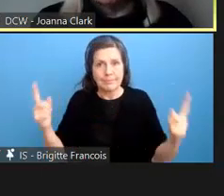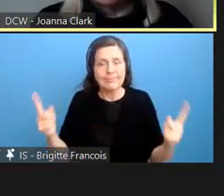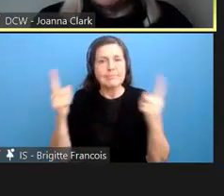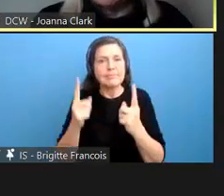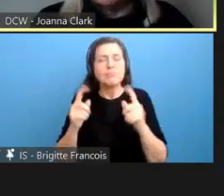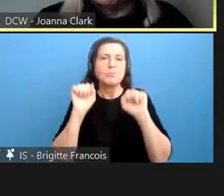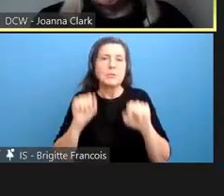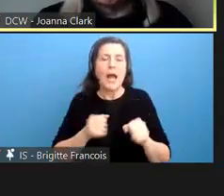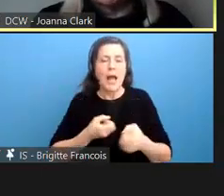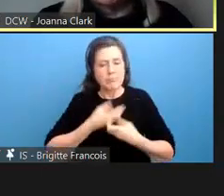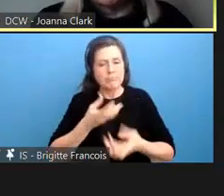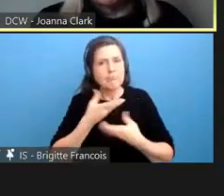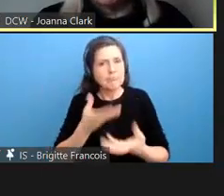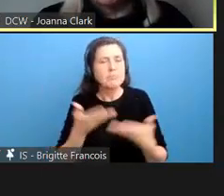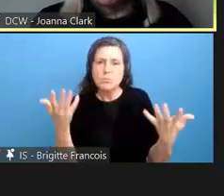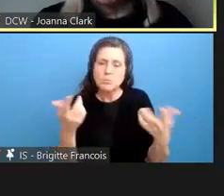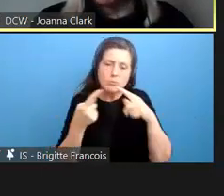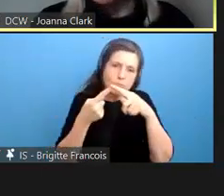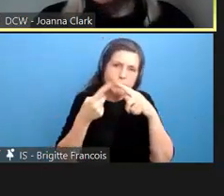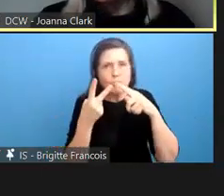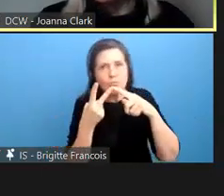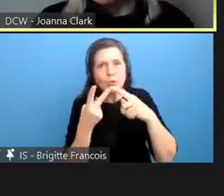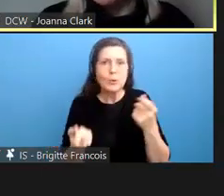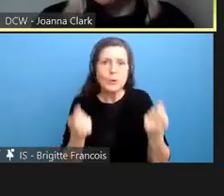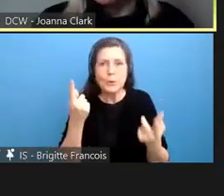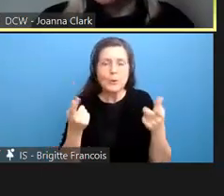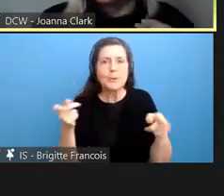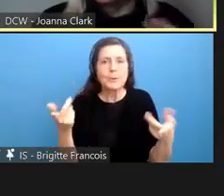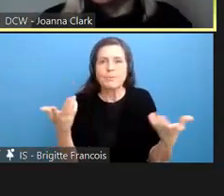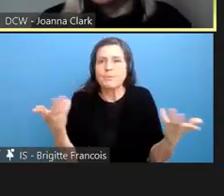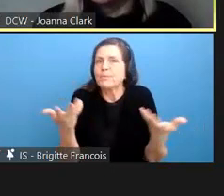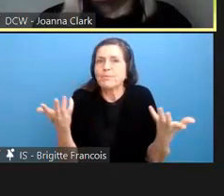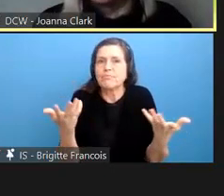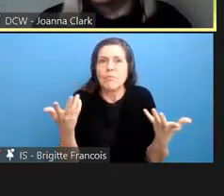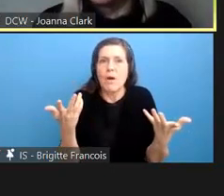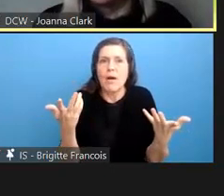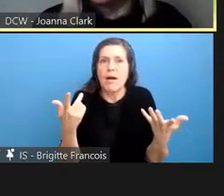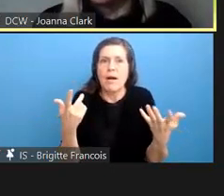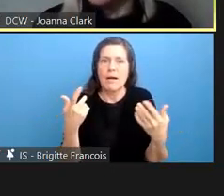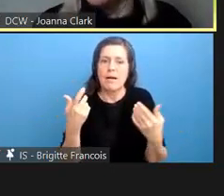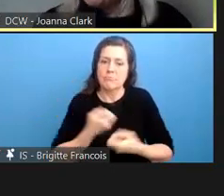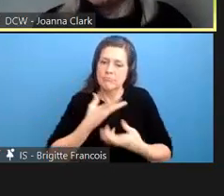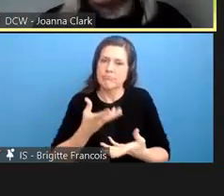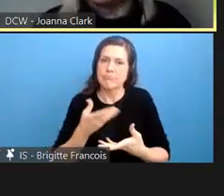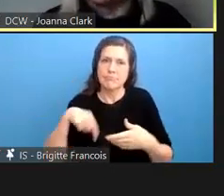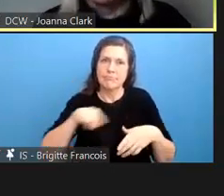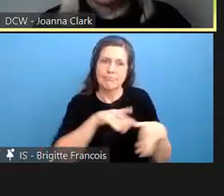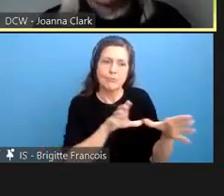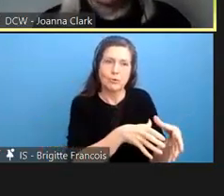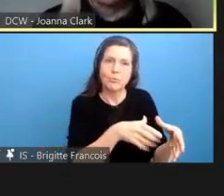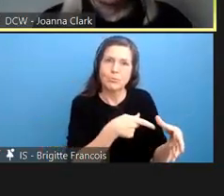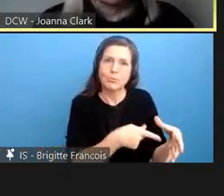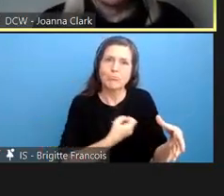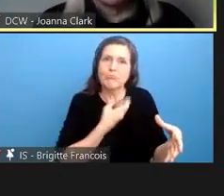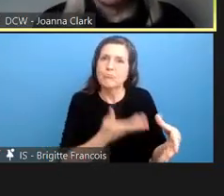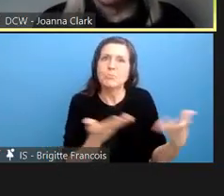of, sorry, I just saw a note come up, with a couple of key points from the discussion, if you would, so